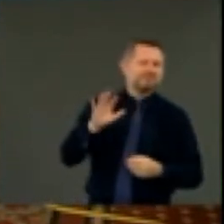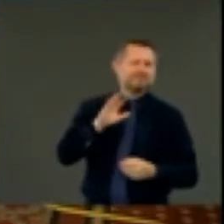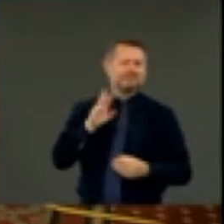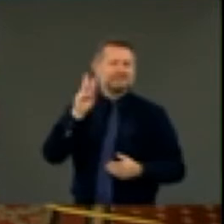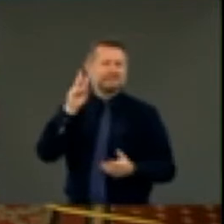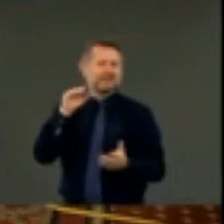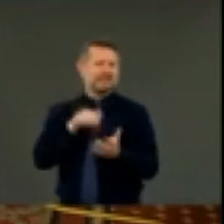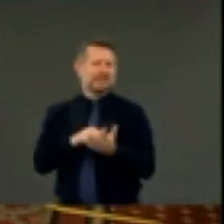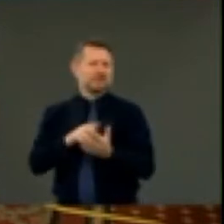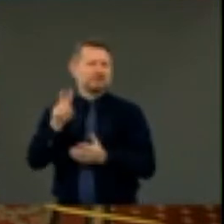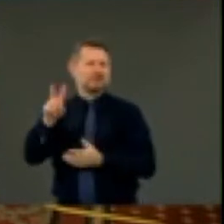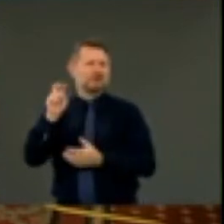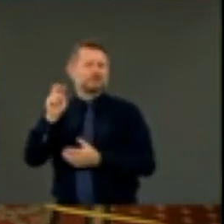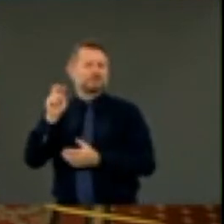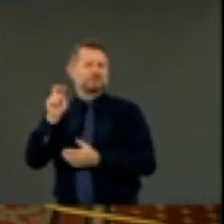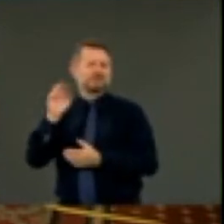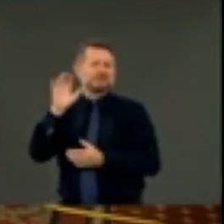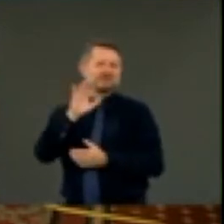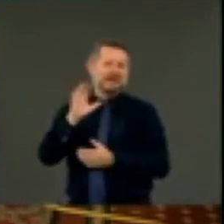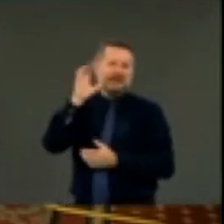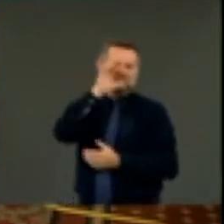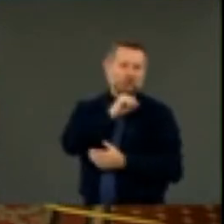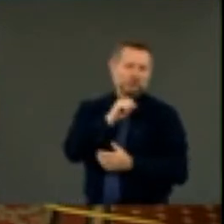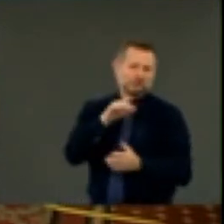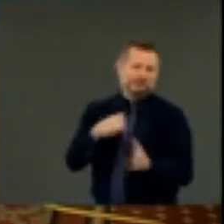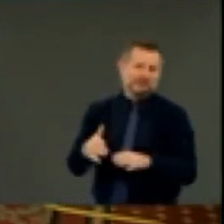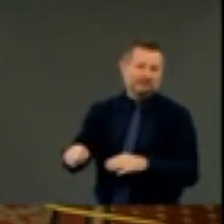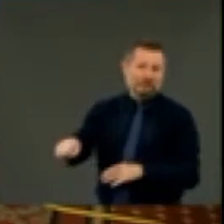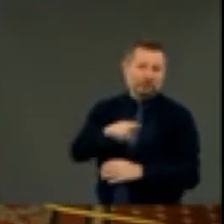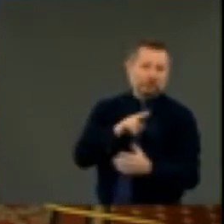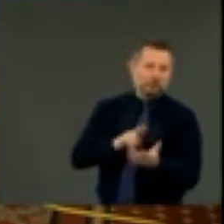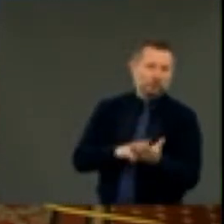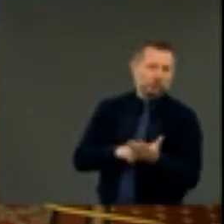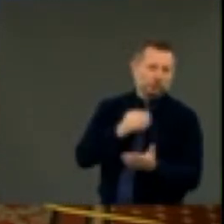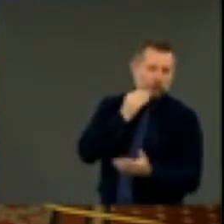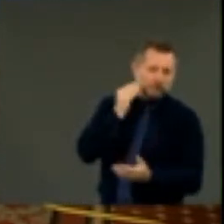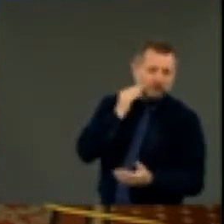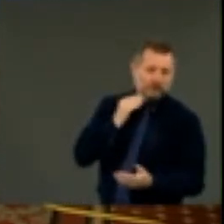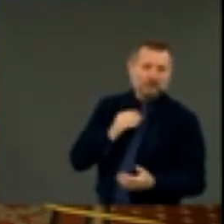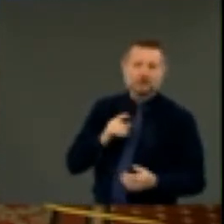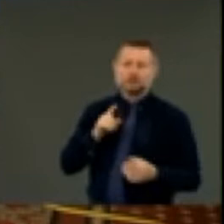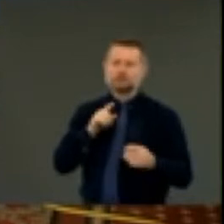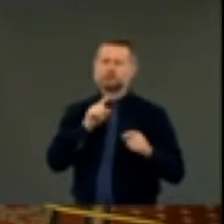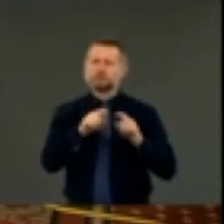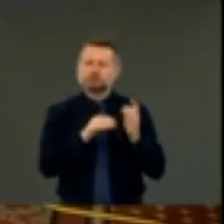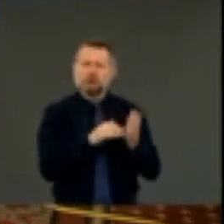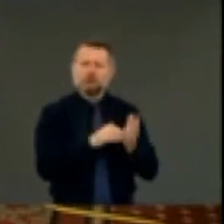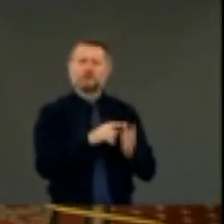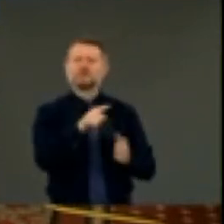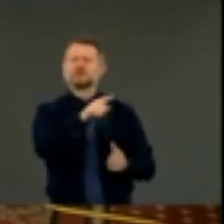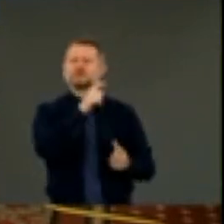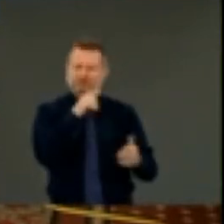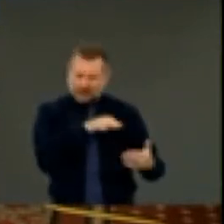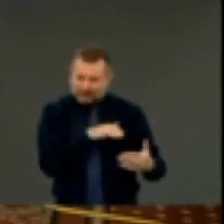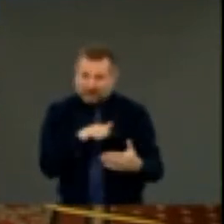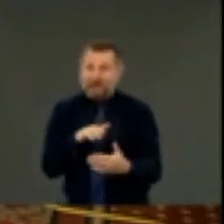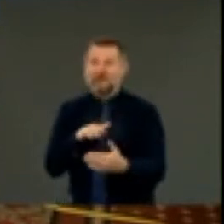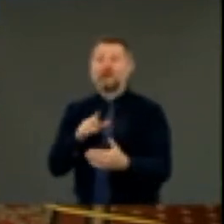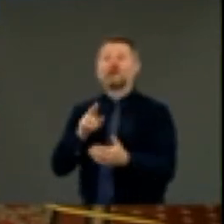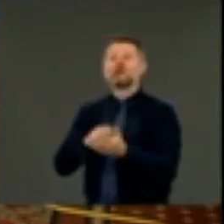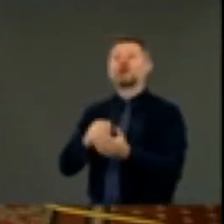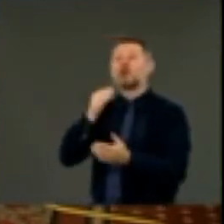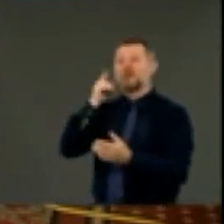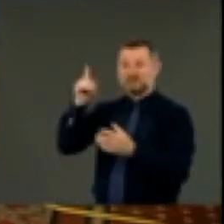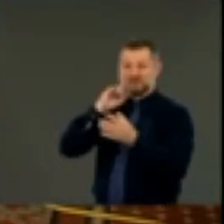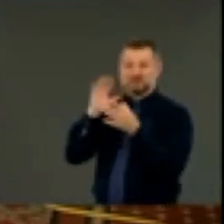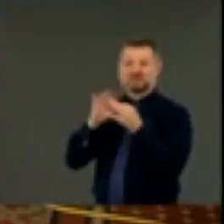deaths in nursing homes. And talking to medical experts, specifically those that study nursing homes, they've said that perhaps that